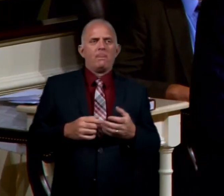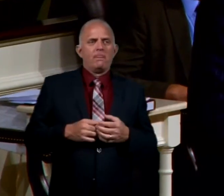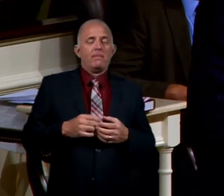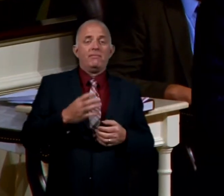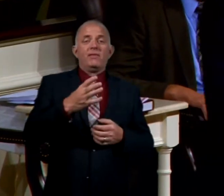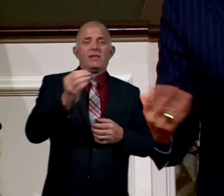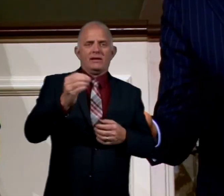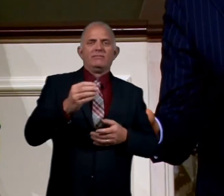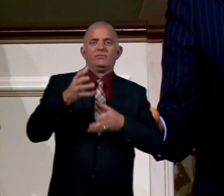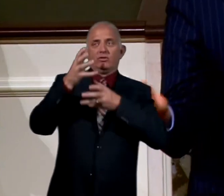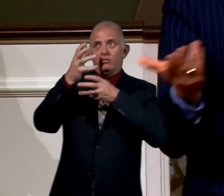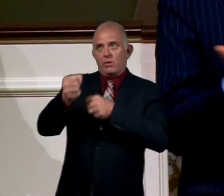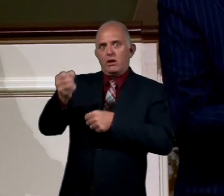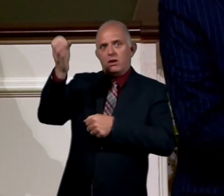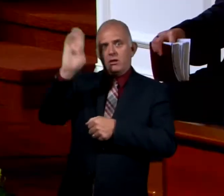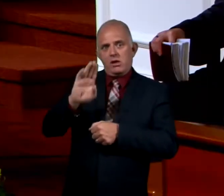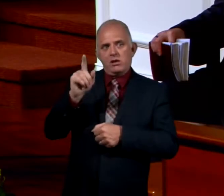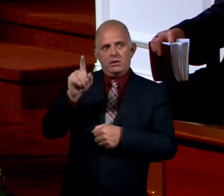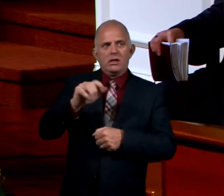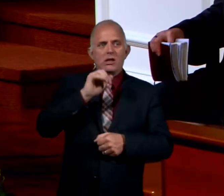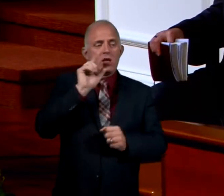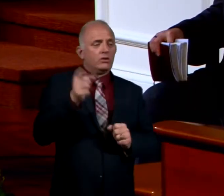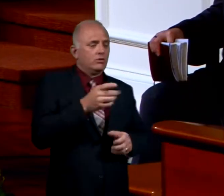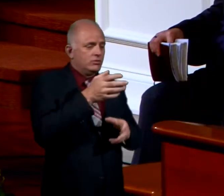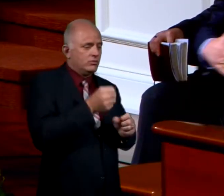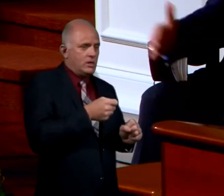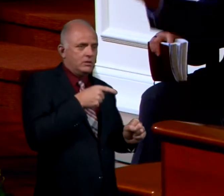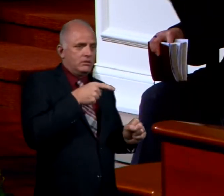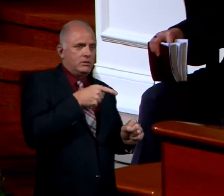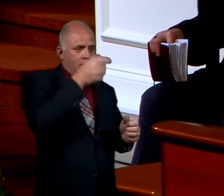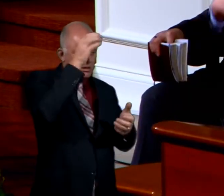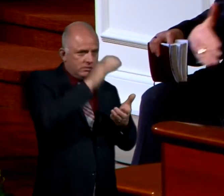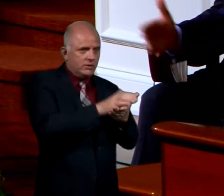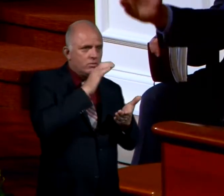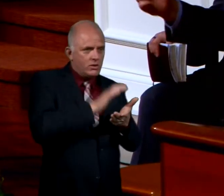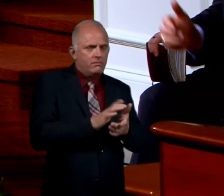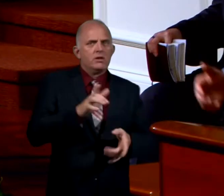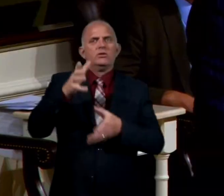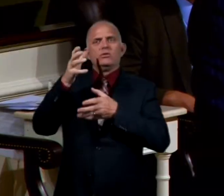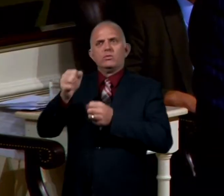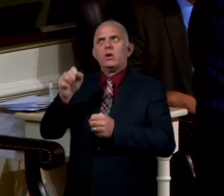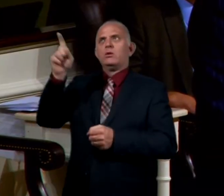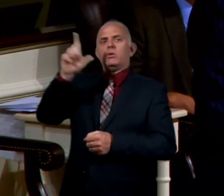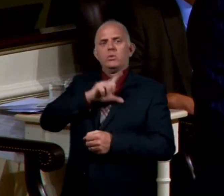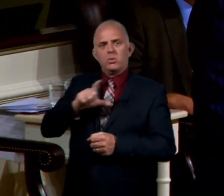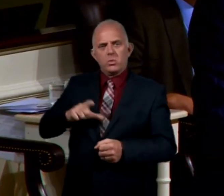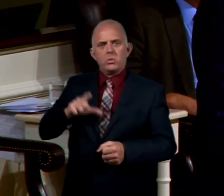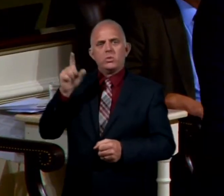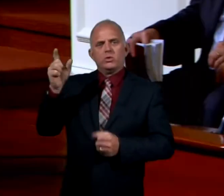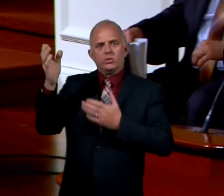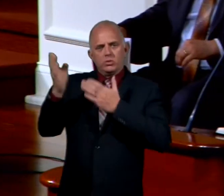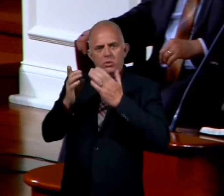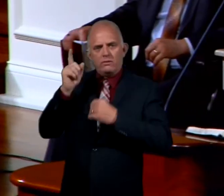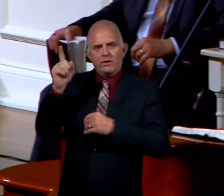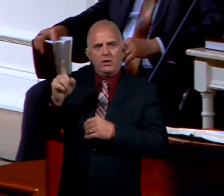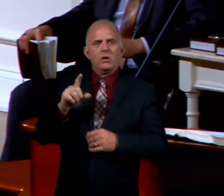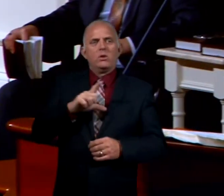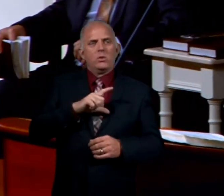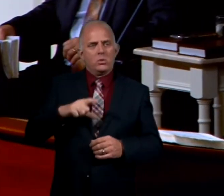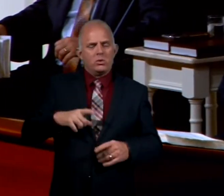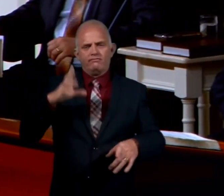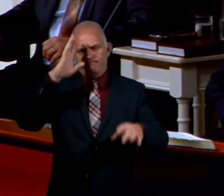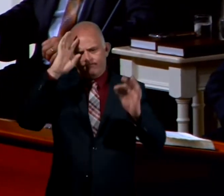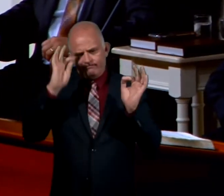God. Not faith in your spouse, but faith in the Lord. Continuing to be faithful to the Lord and determining to